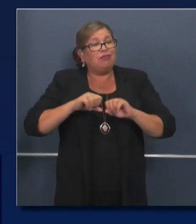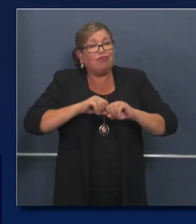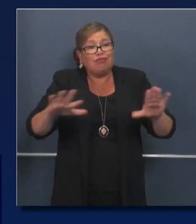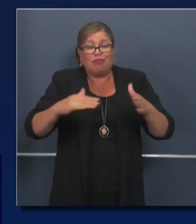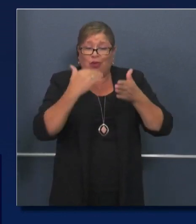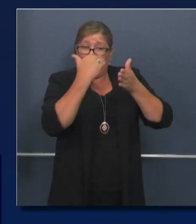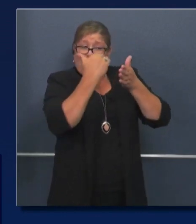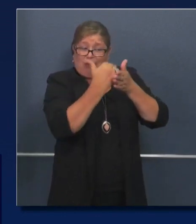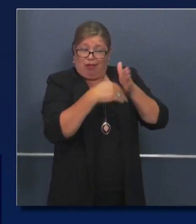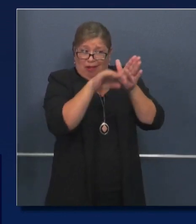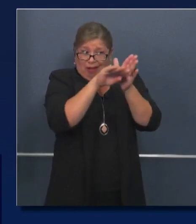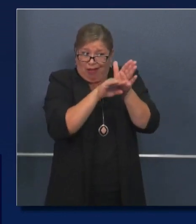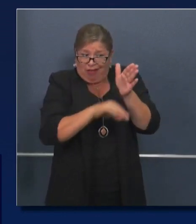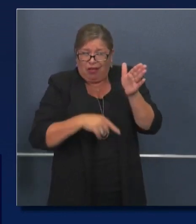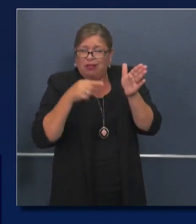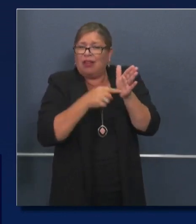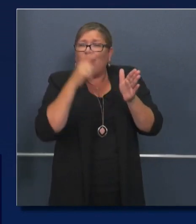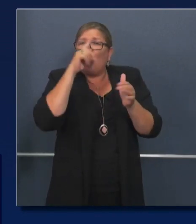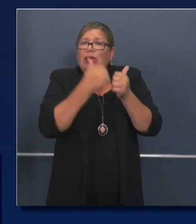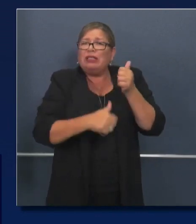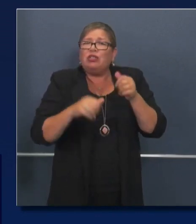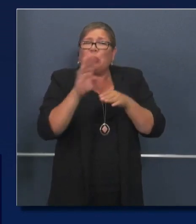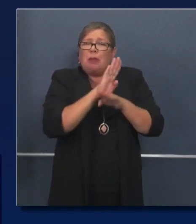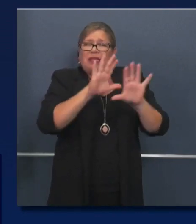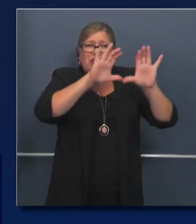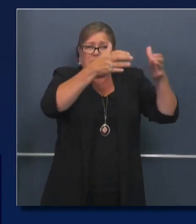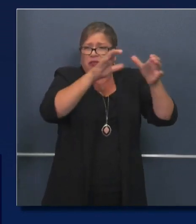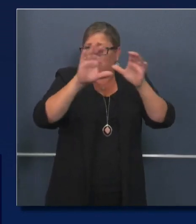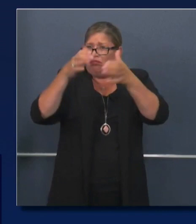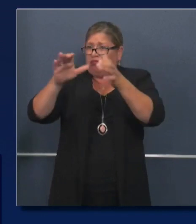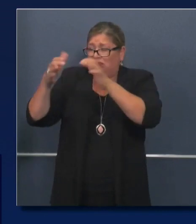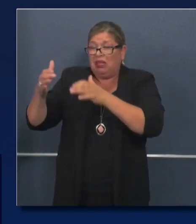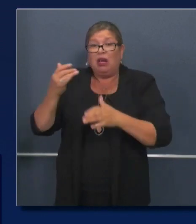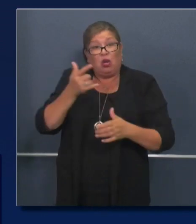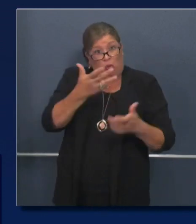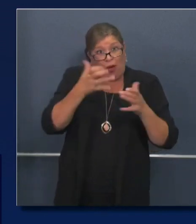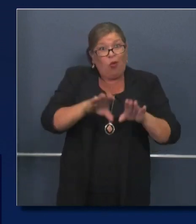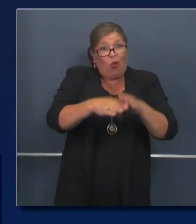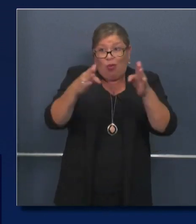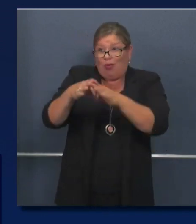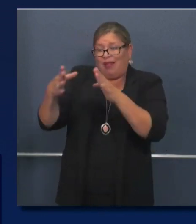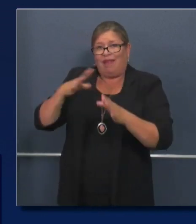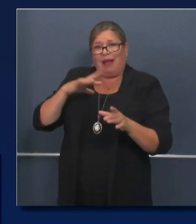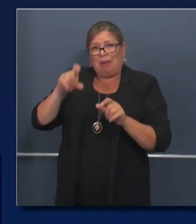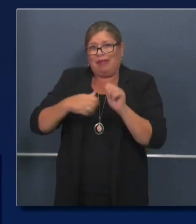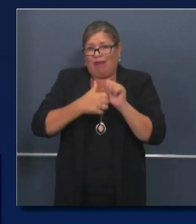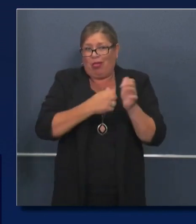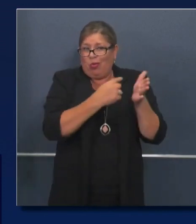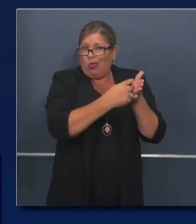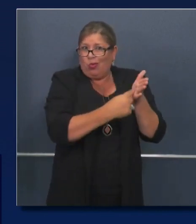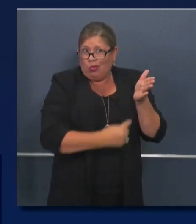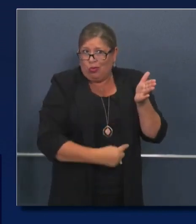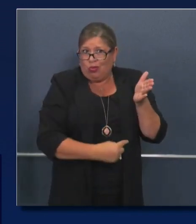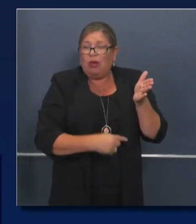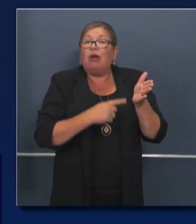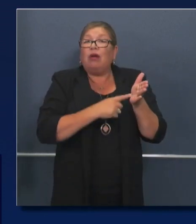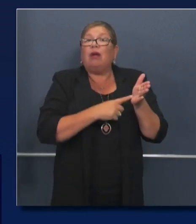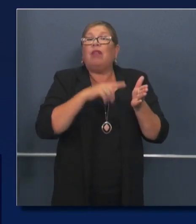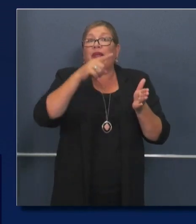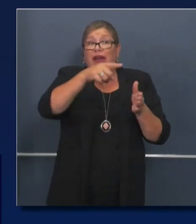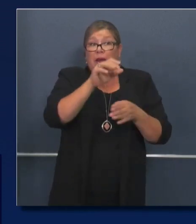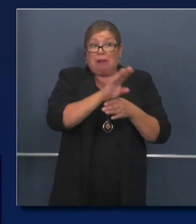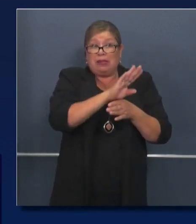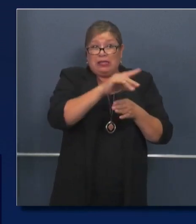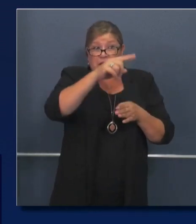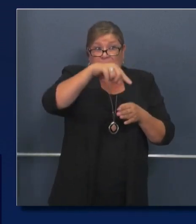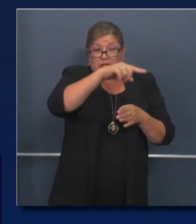guidelines by sector on how to safely reopen. It's the counties working with their health director that could